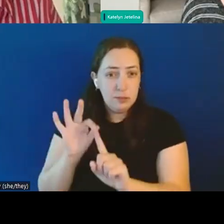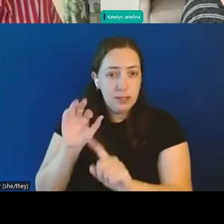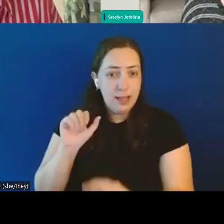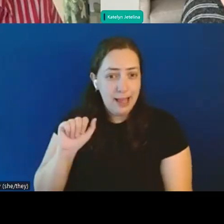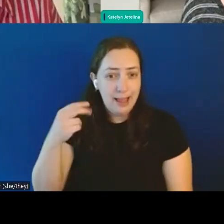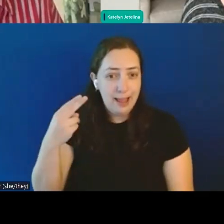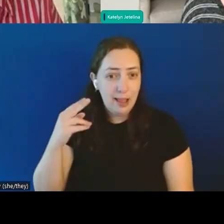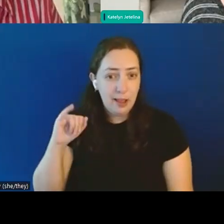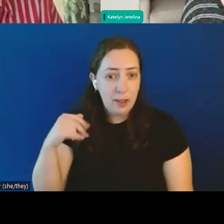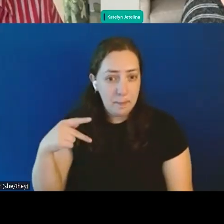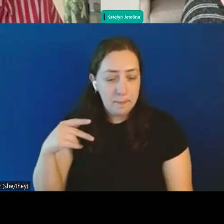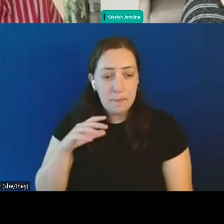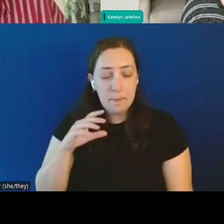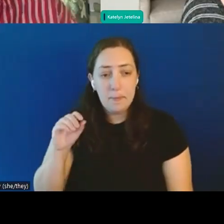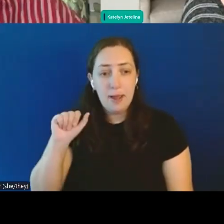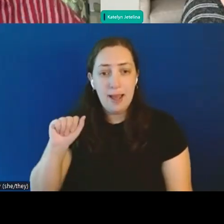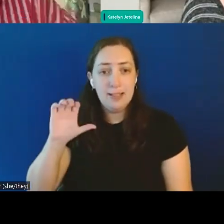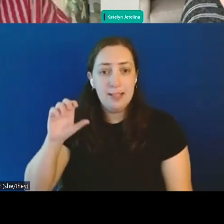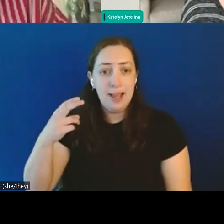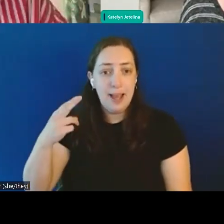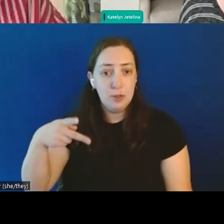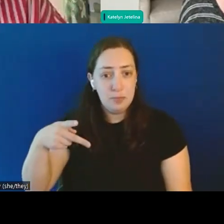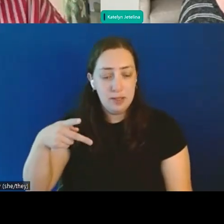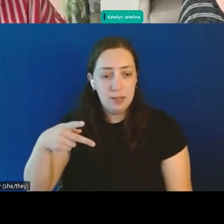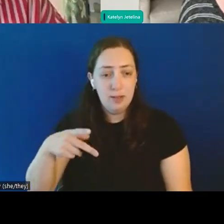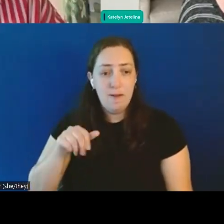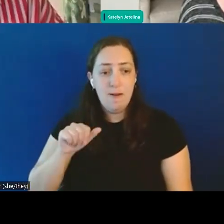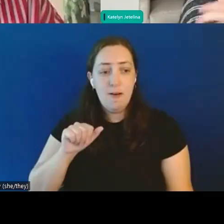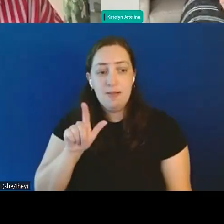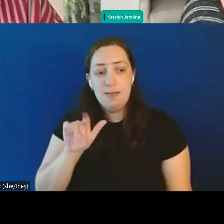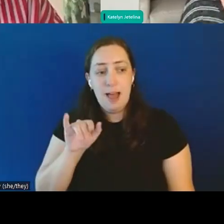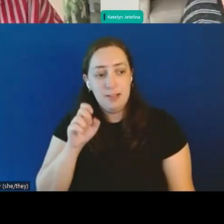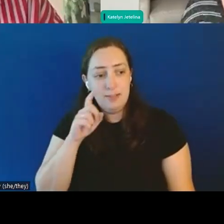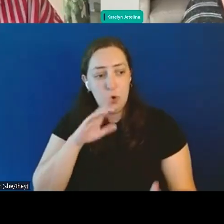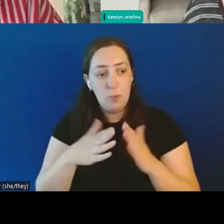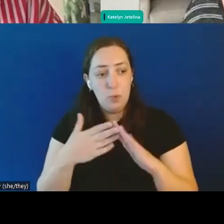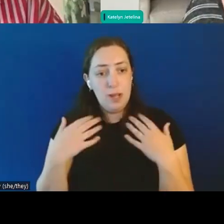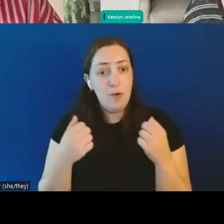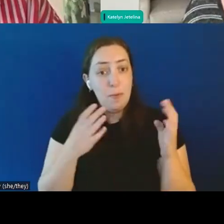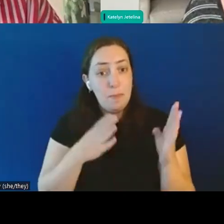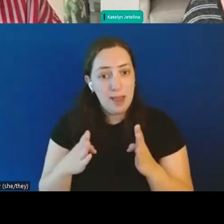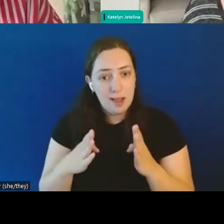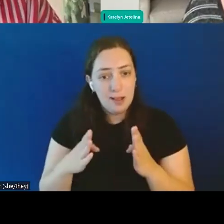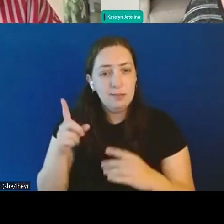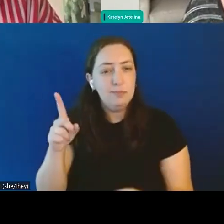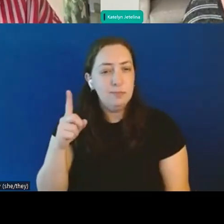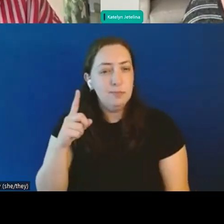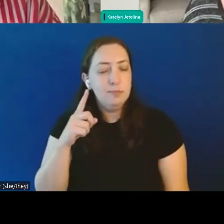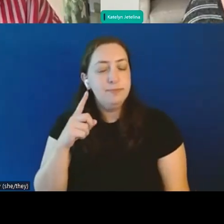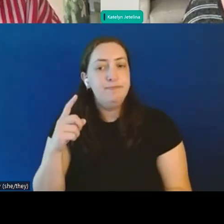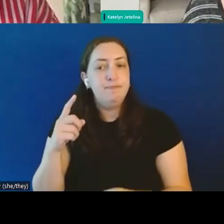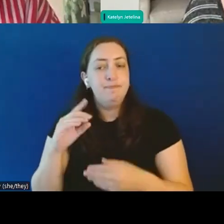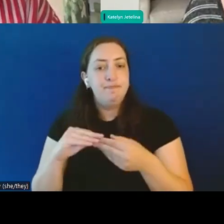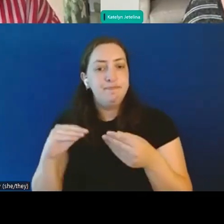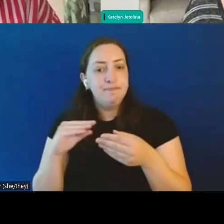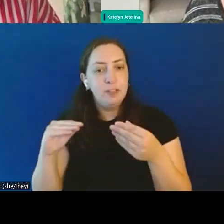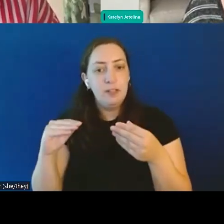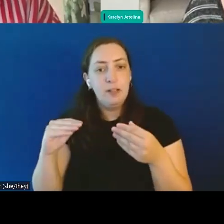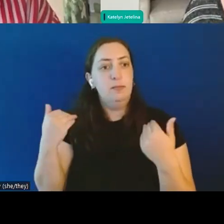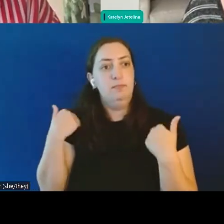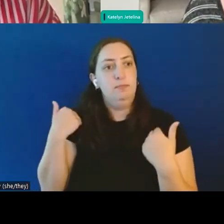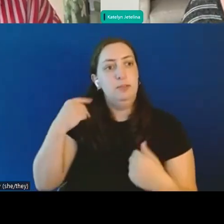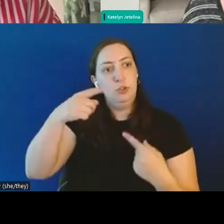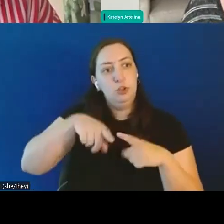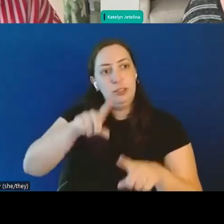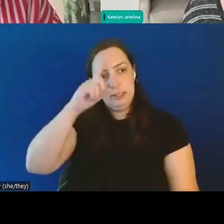and ACHP, the Alliance for Community Health Plans, have signaled earlier this summer a commitment